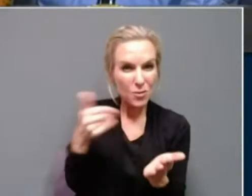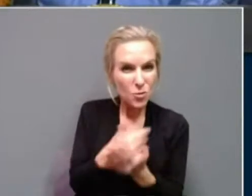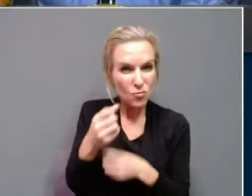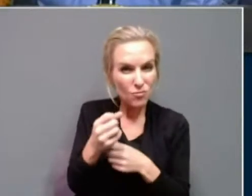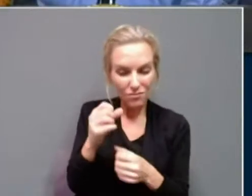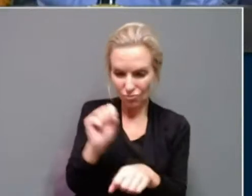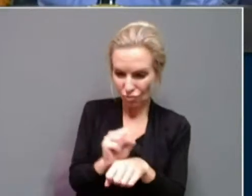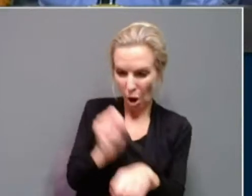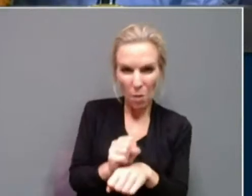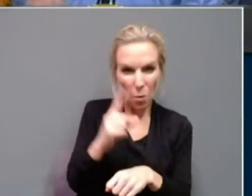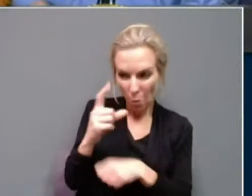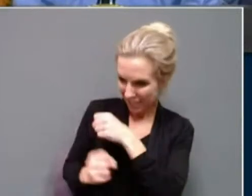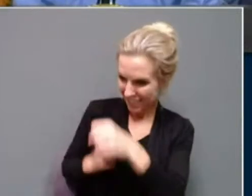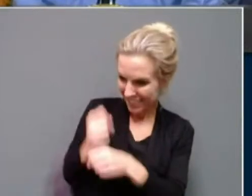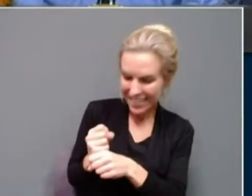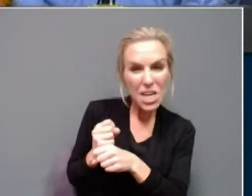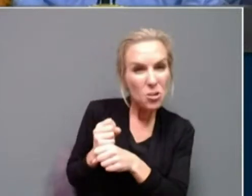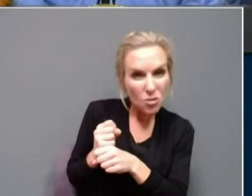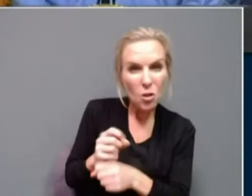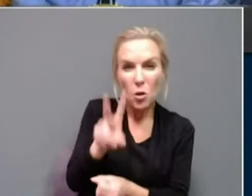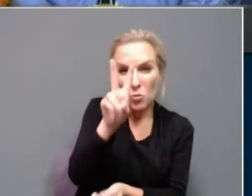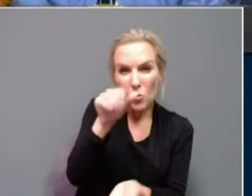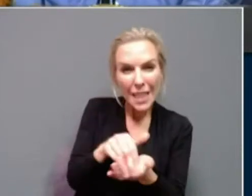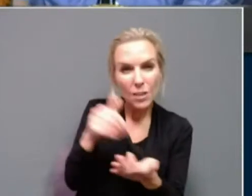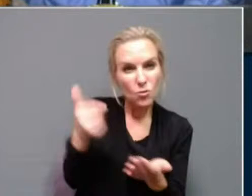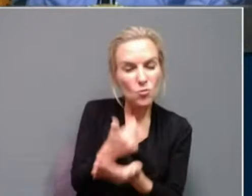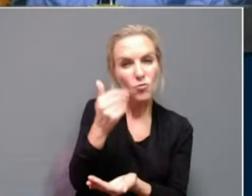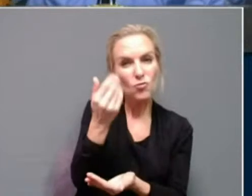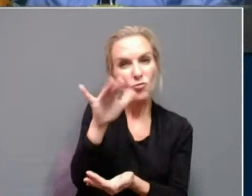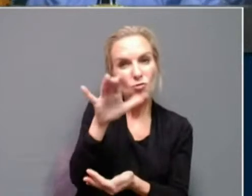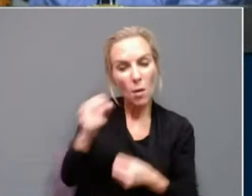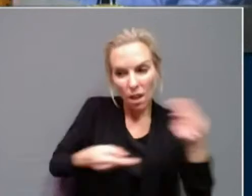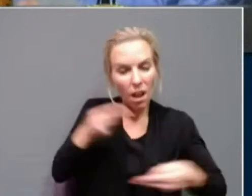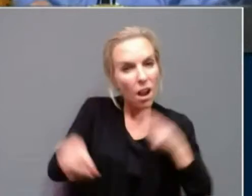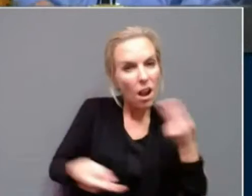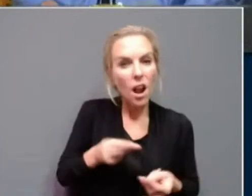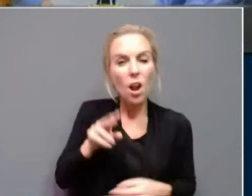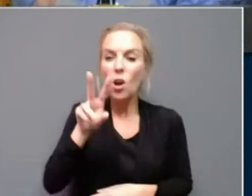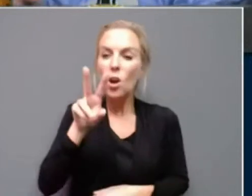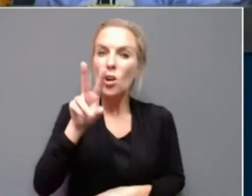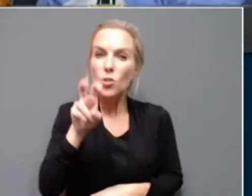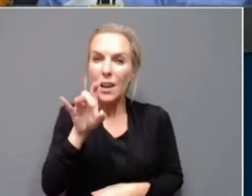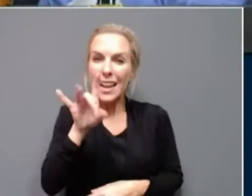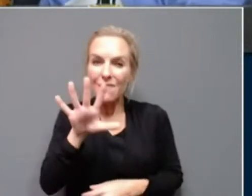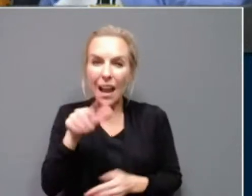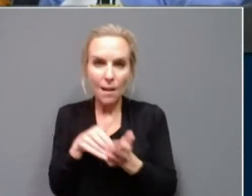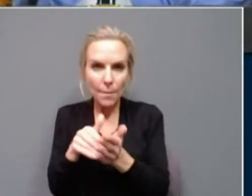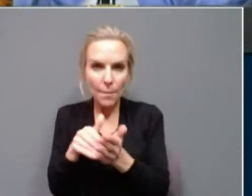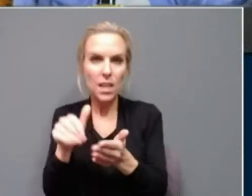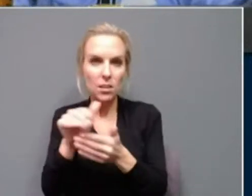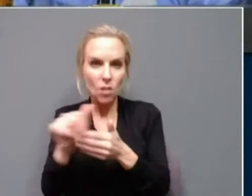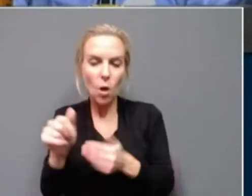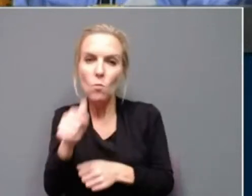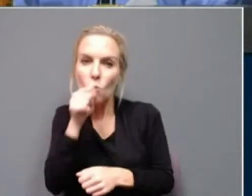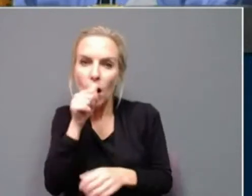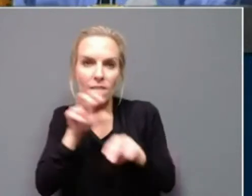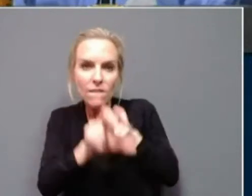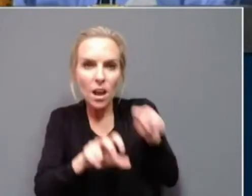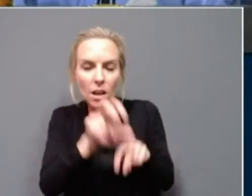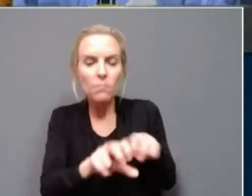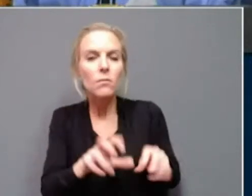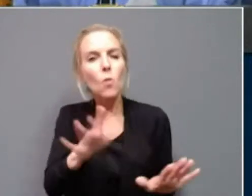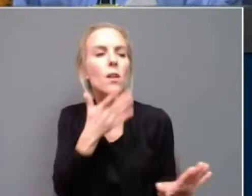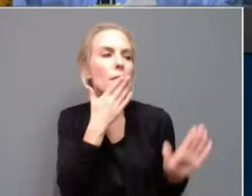one sector, 2,000 new jobs, and nearly $285 million in private investment. I want to thank Amazon